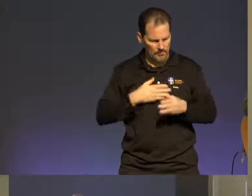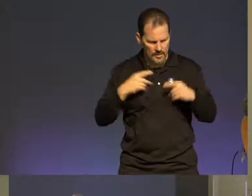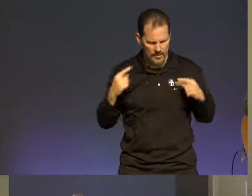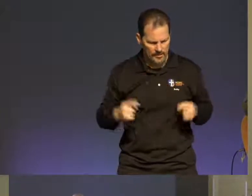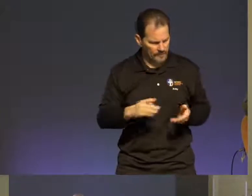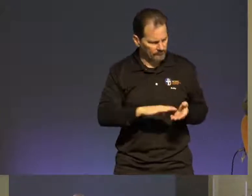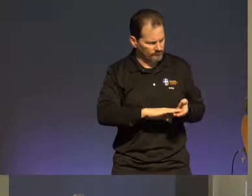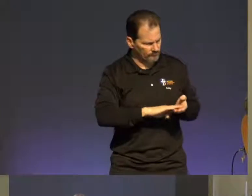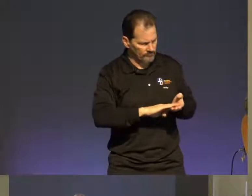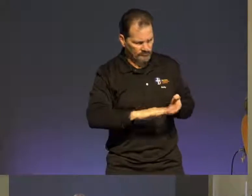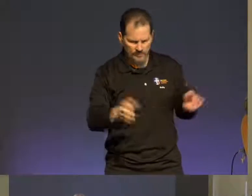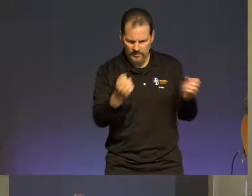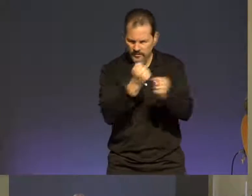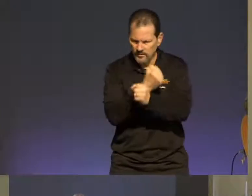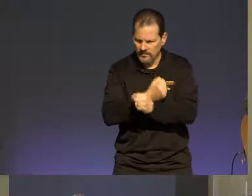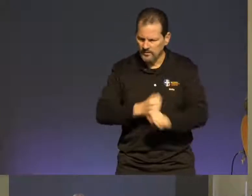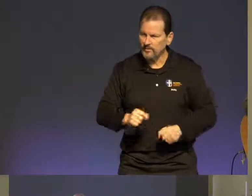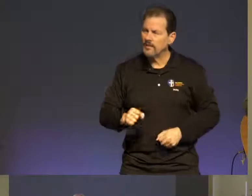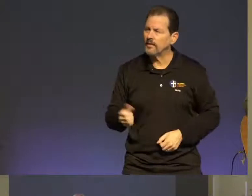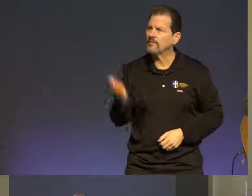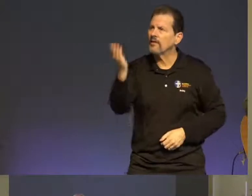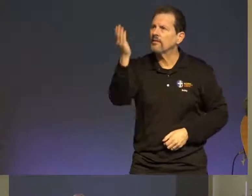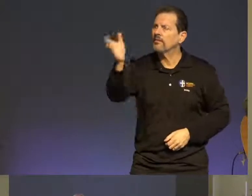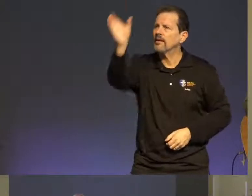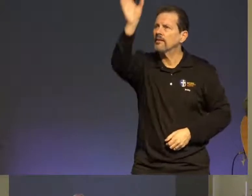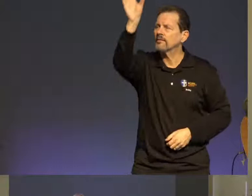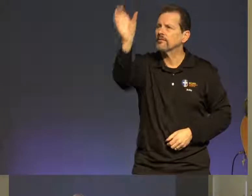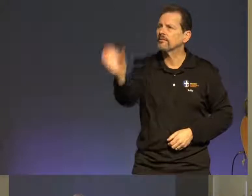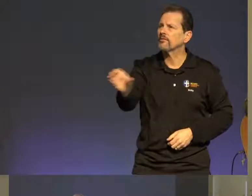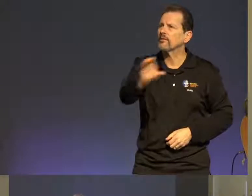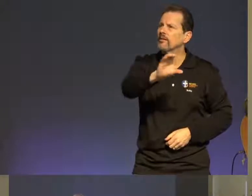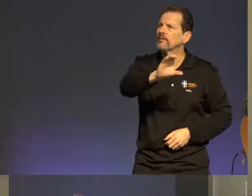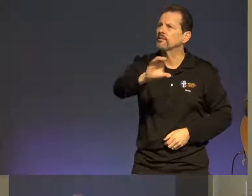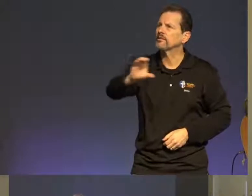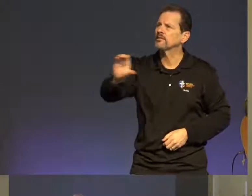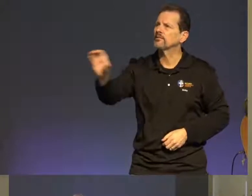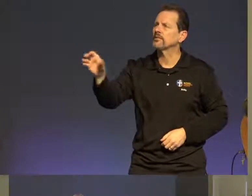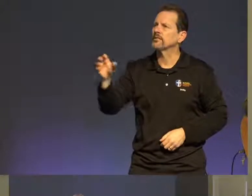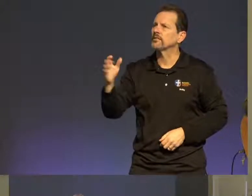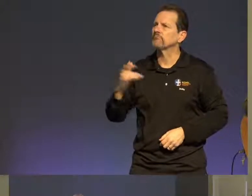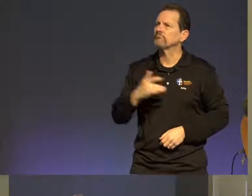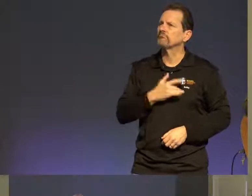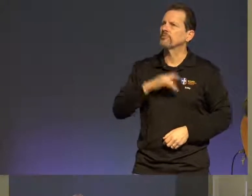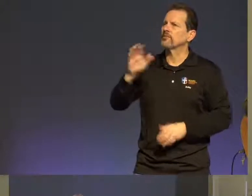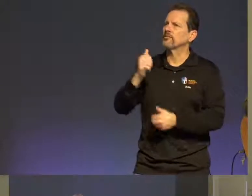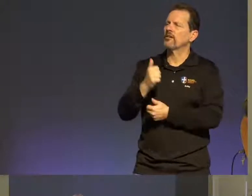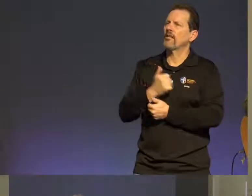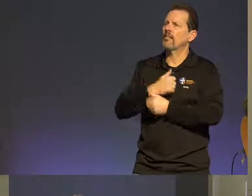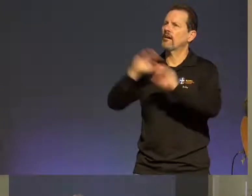salvation, where your love poured out over me.